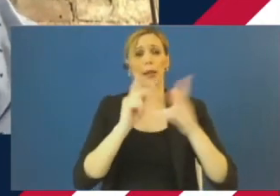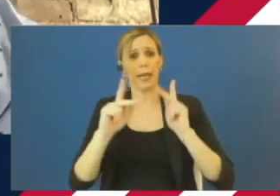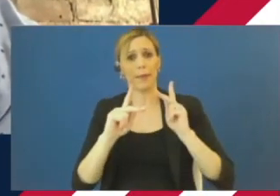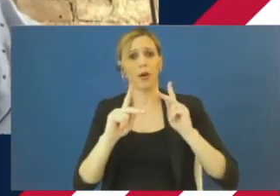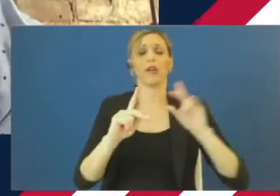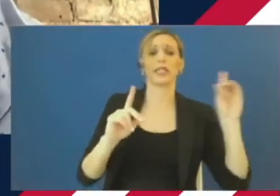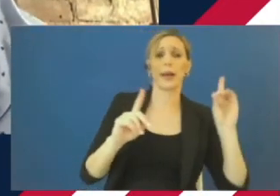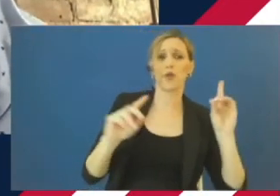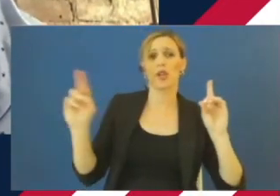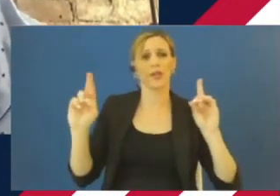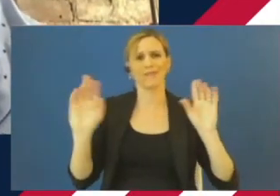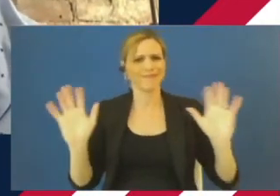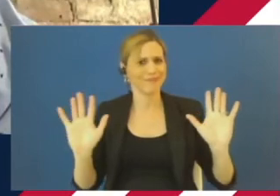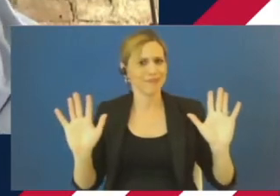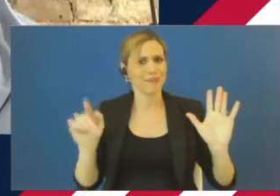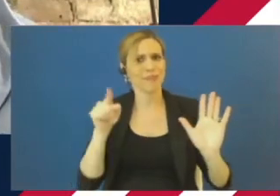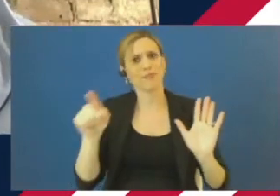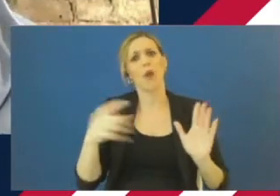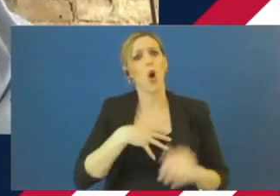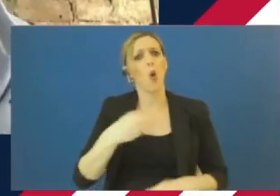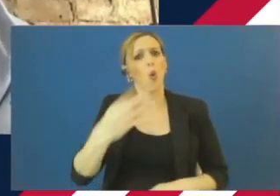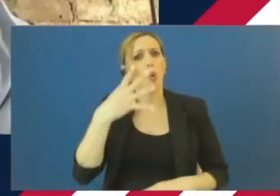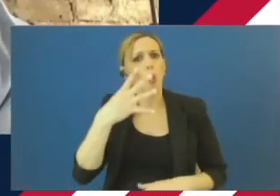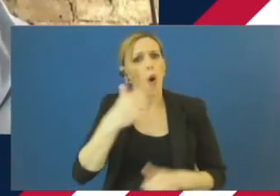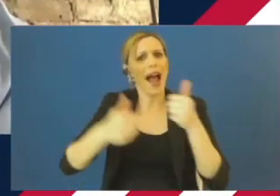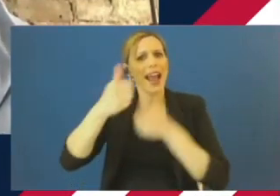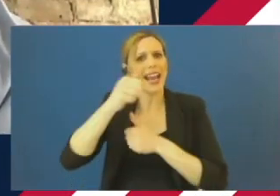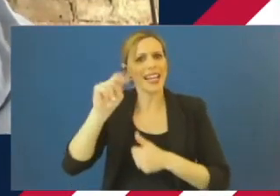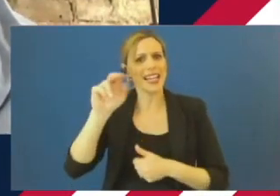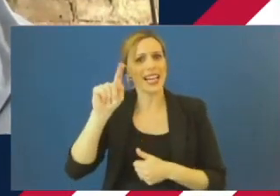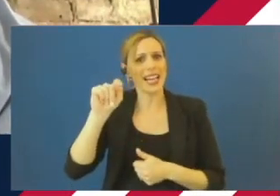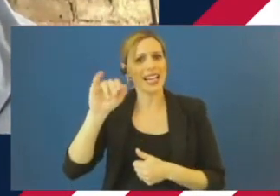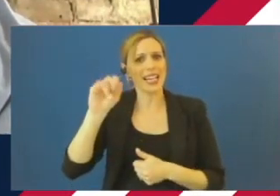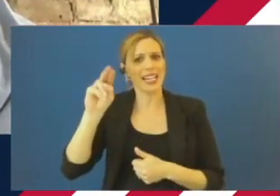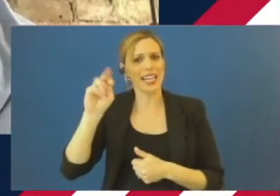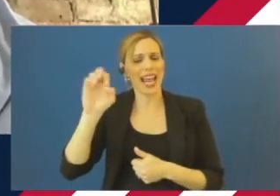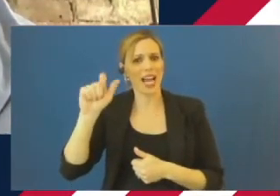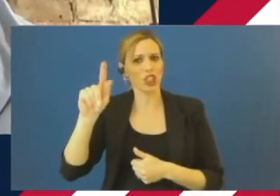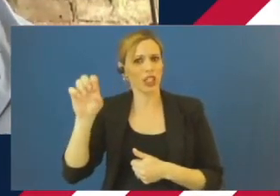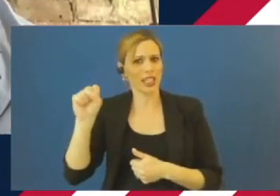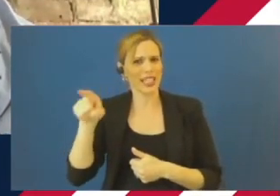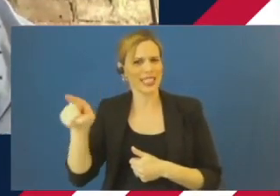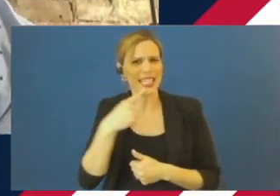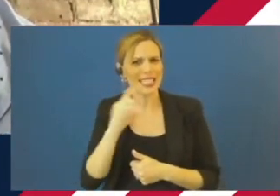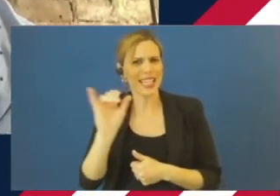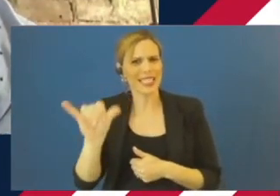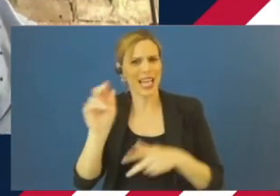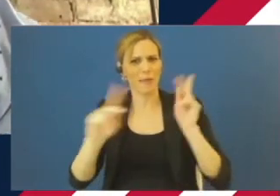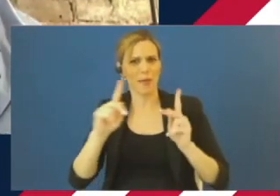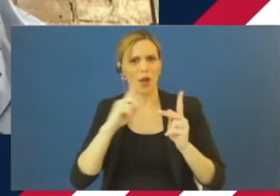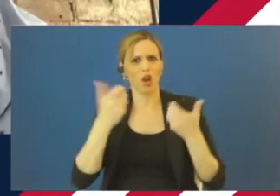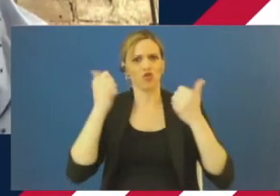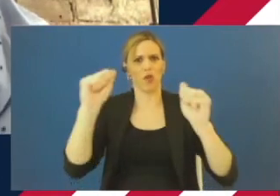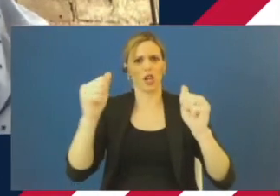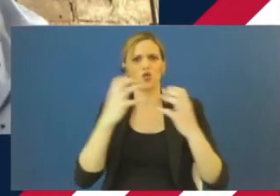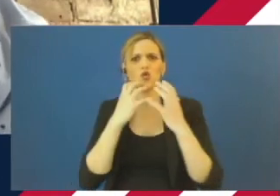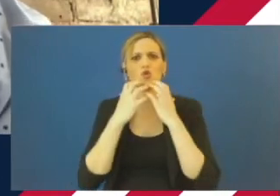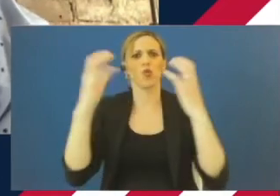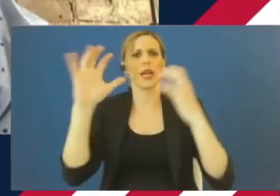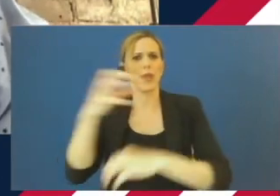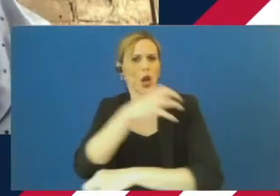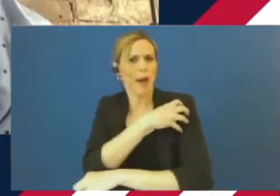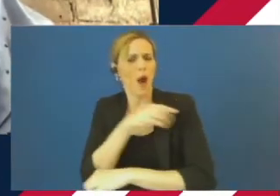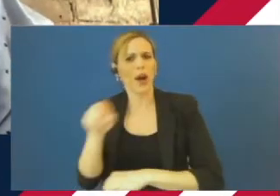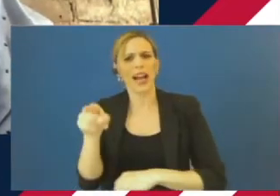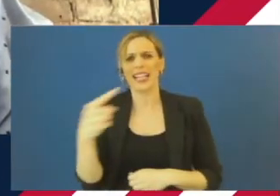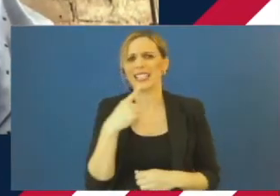white power at peaceful protesters, and he retweets that with the presidential seal of approval. I'm here